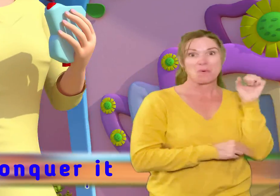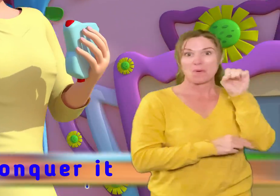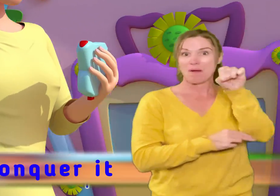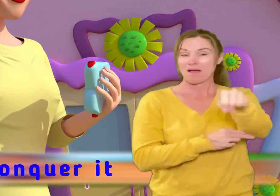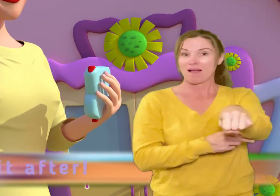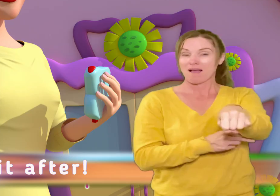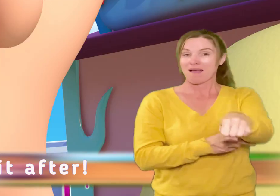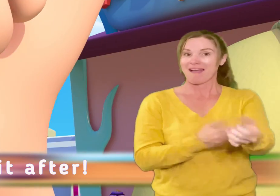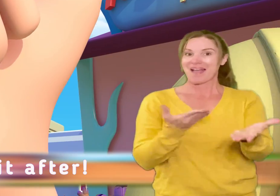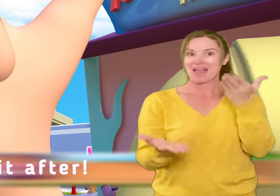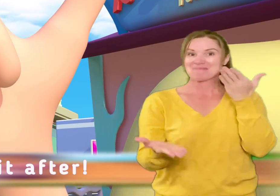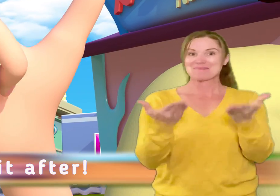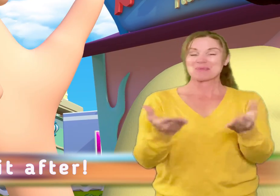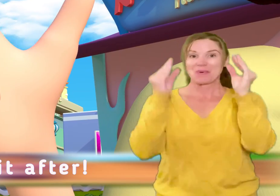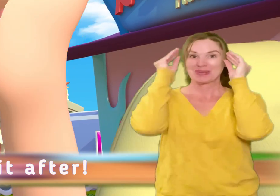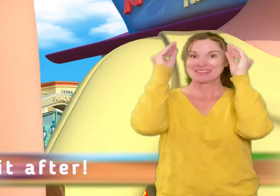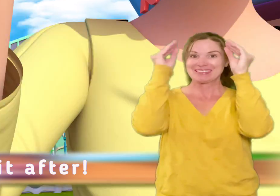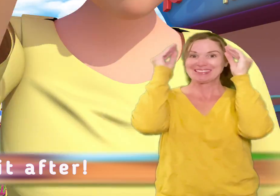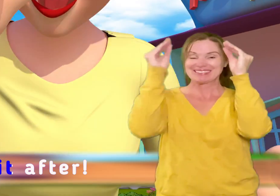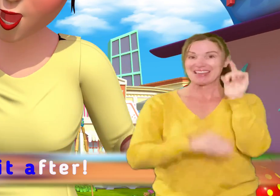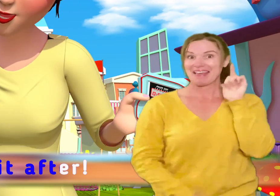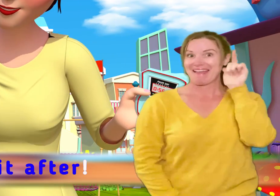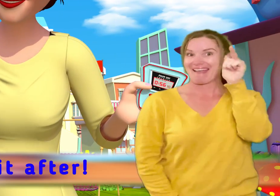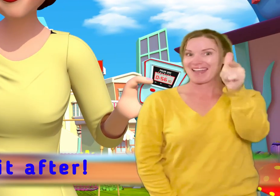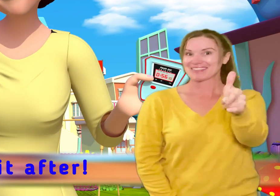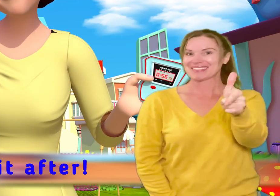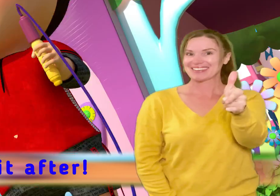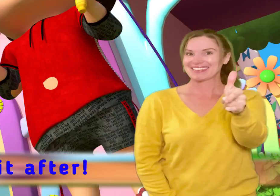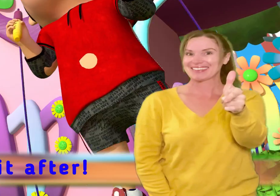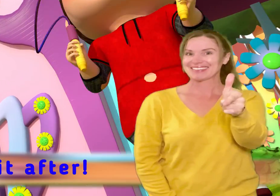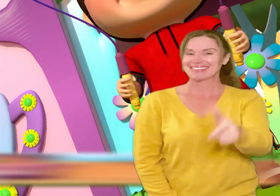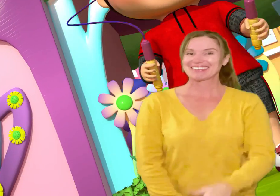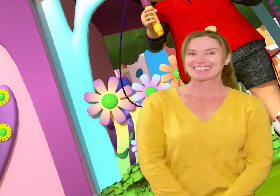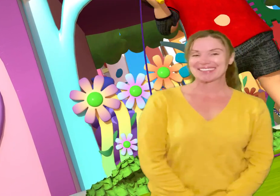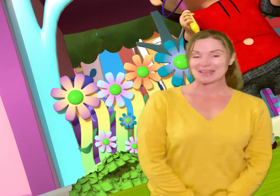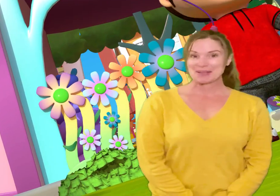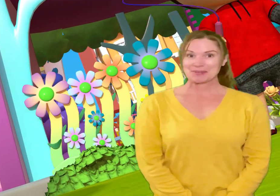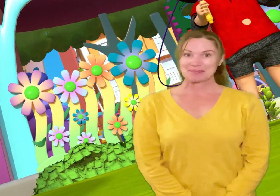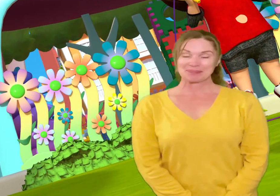and Conquer it and maybe we'll teach it after